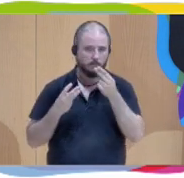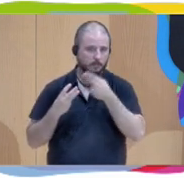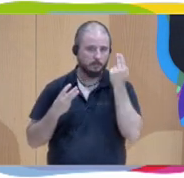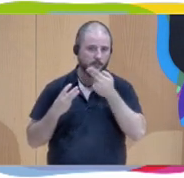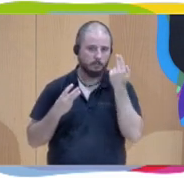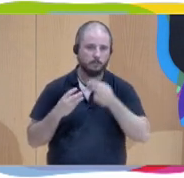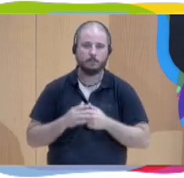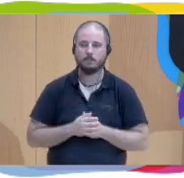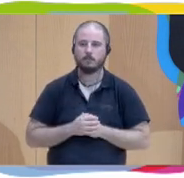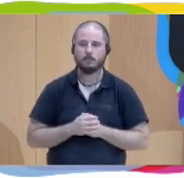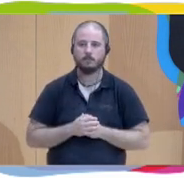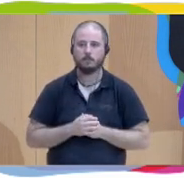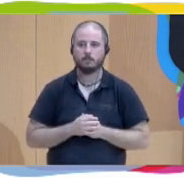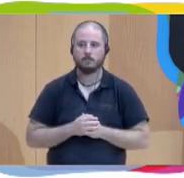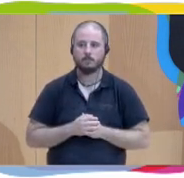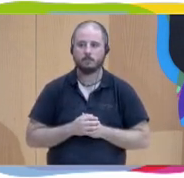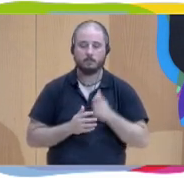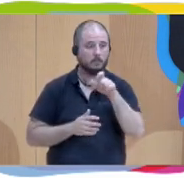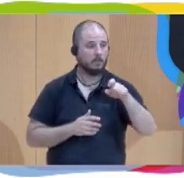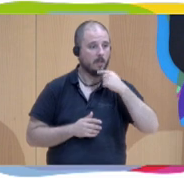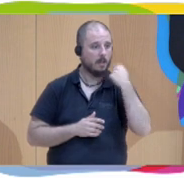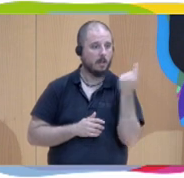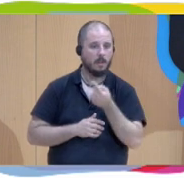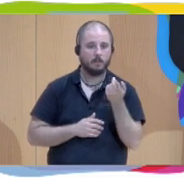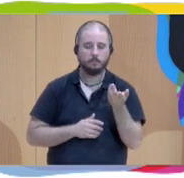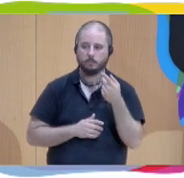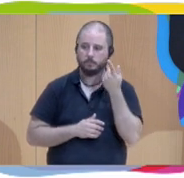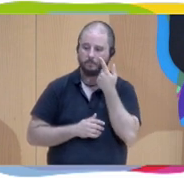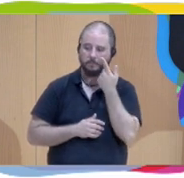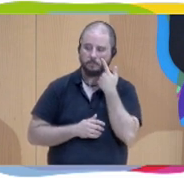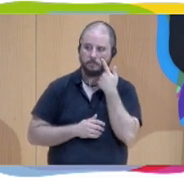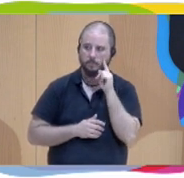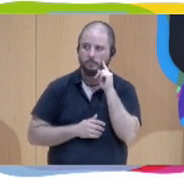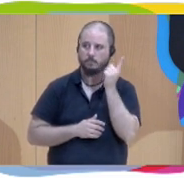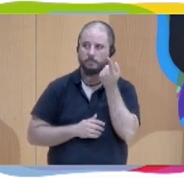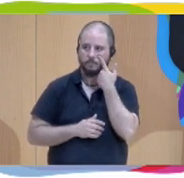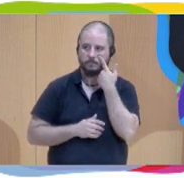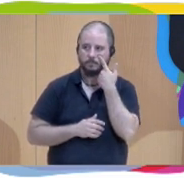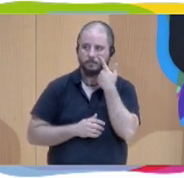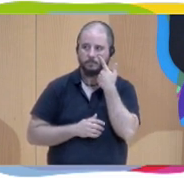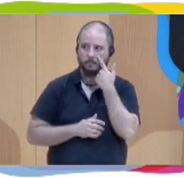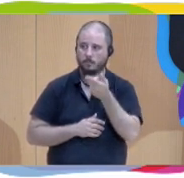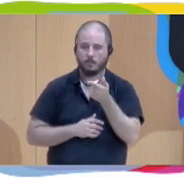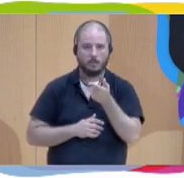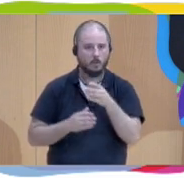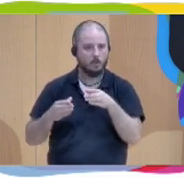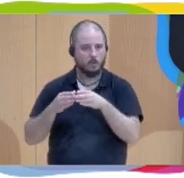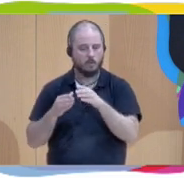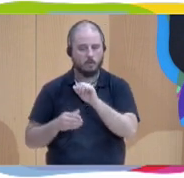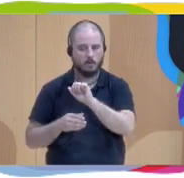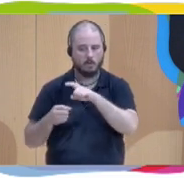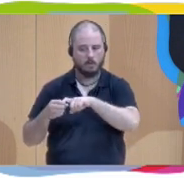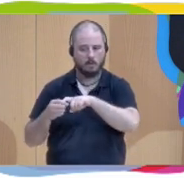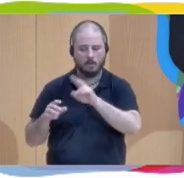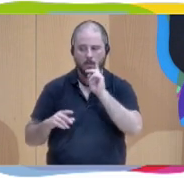They had already noticed within Group A's training that the method was